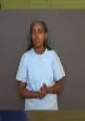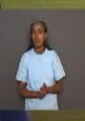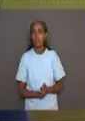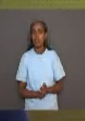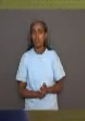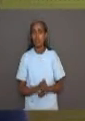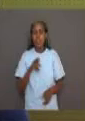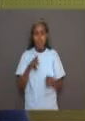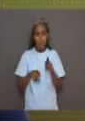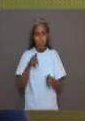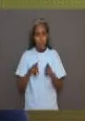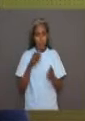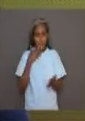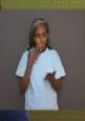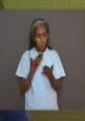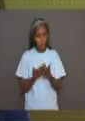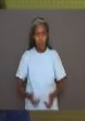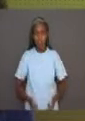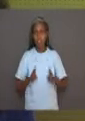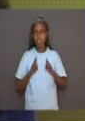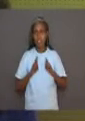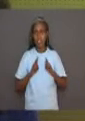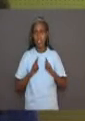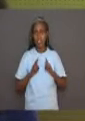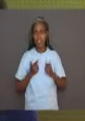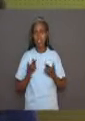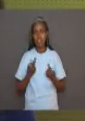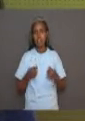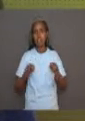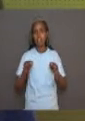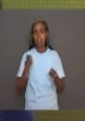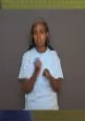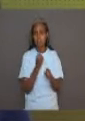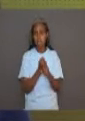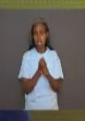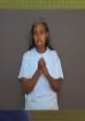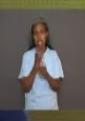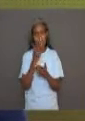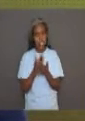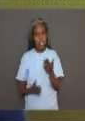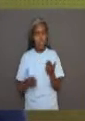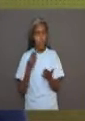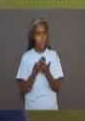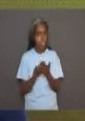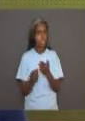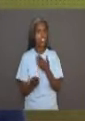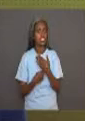When people sell goods for a living, they try to make some money from their